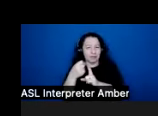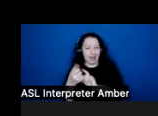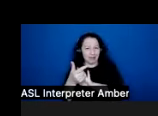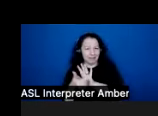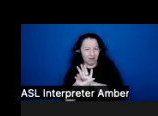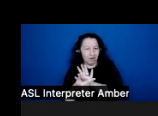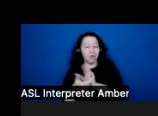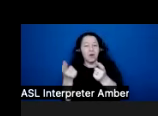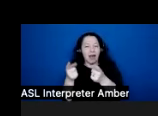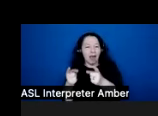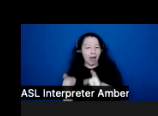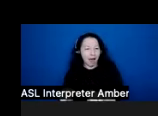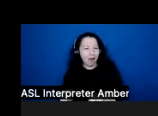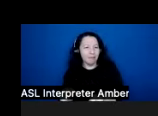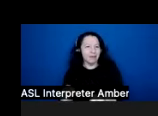happened, what